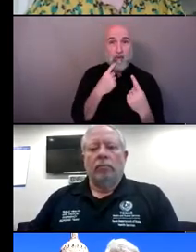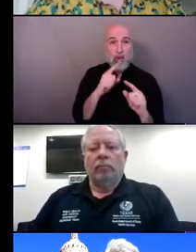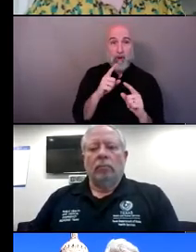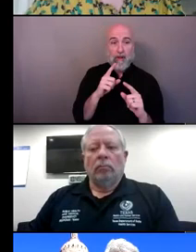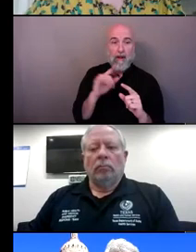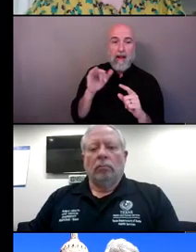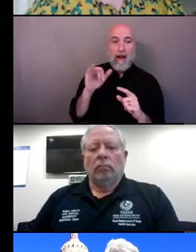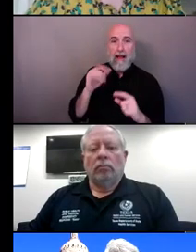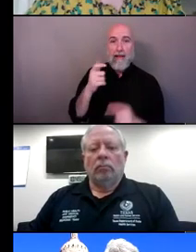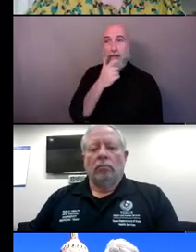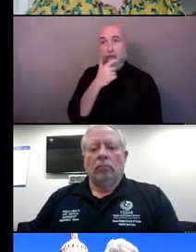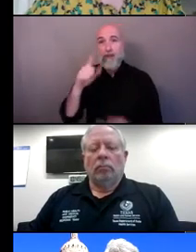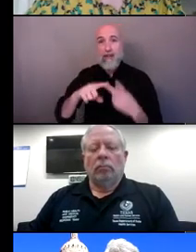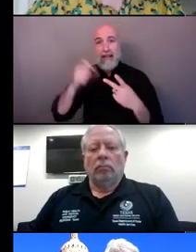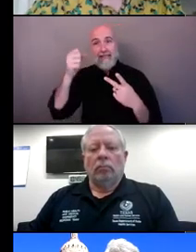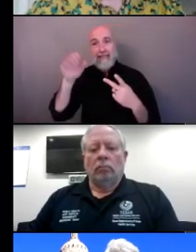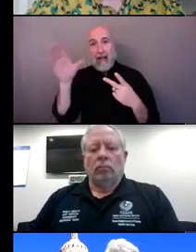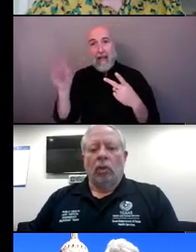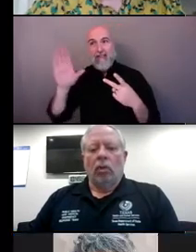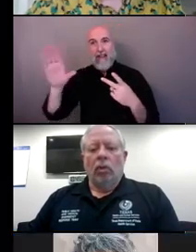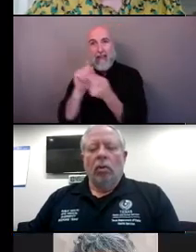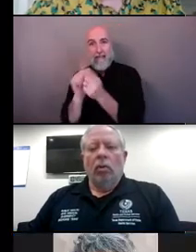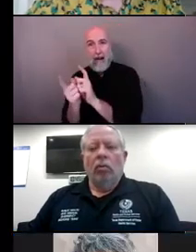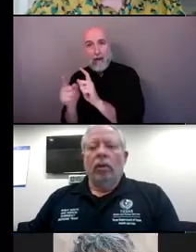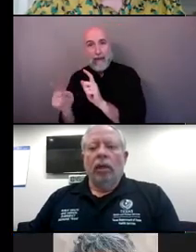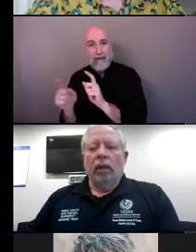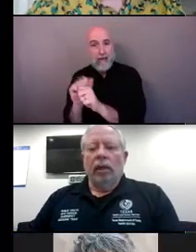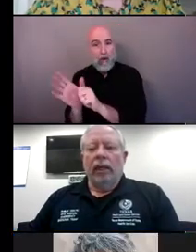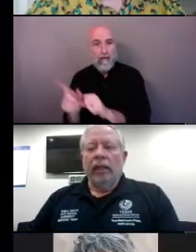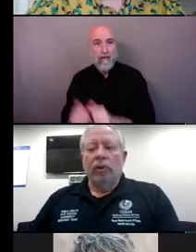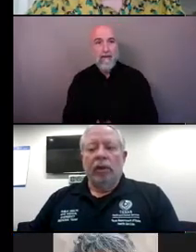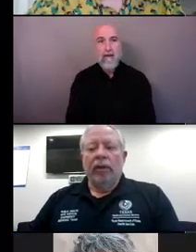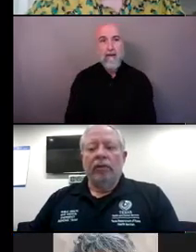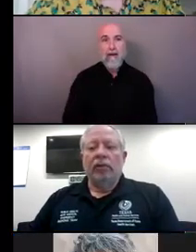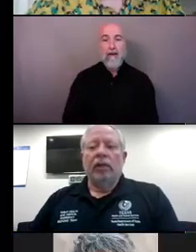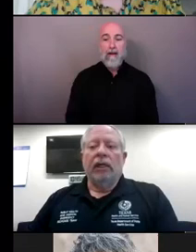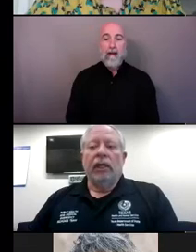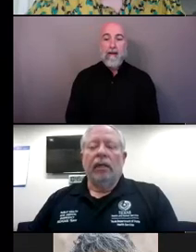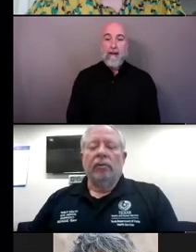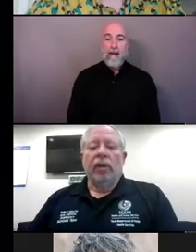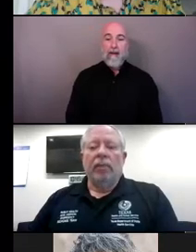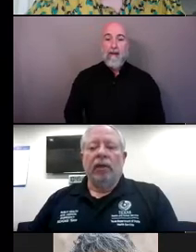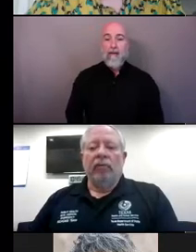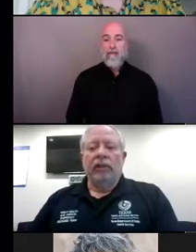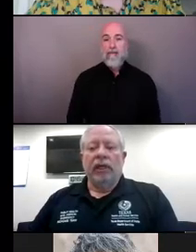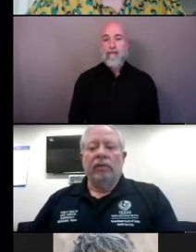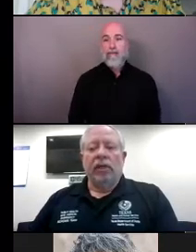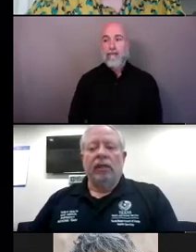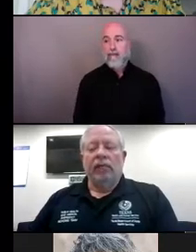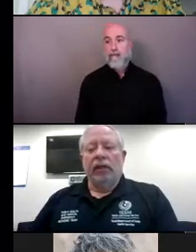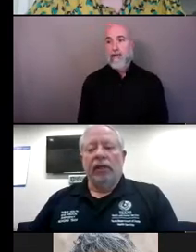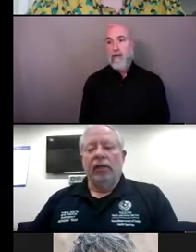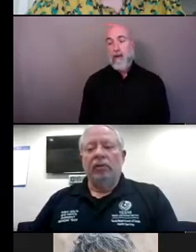things like the British and South African variants? Well, again, that's one of the things that's a topic of